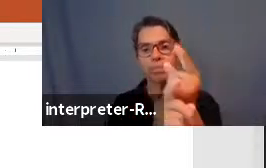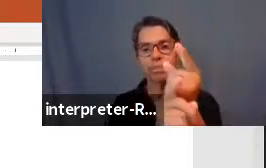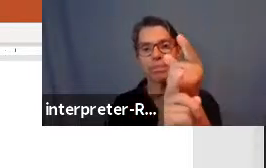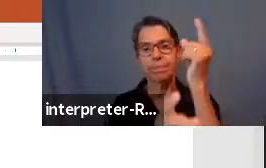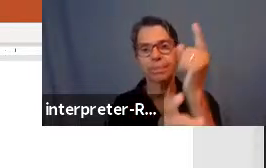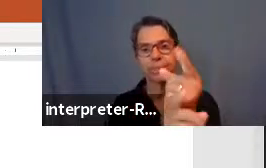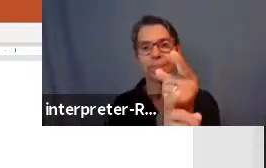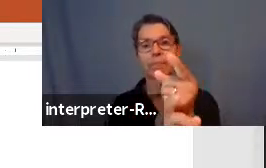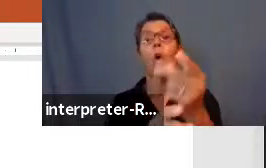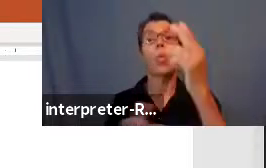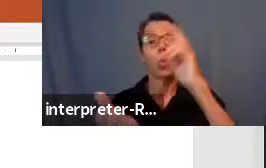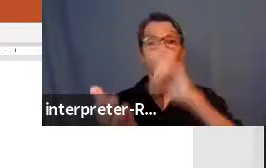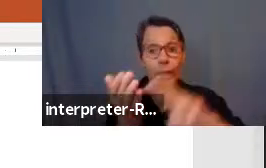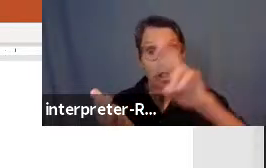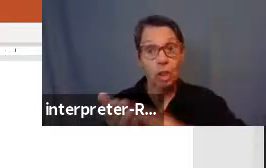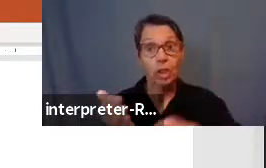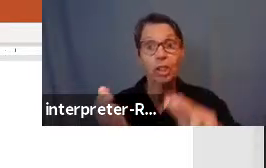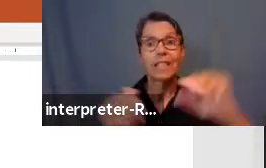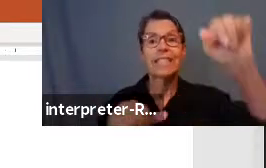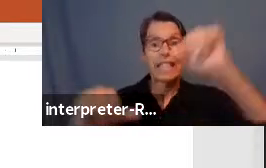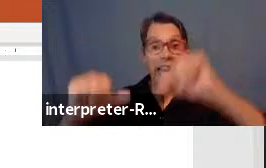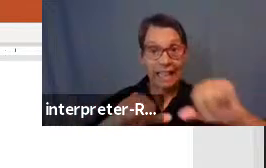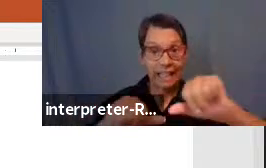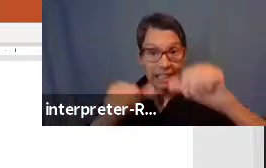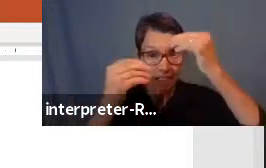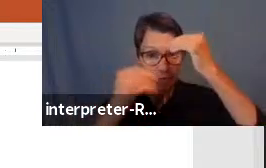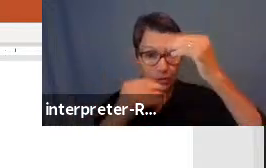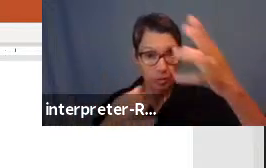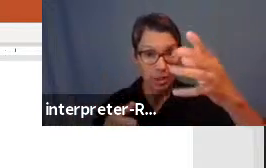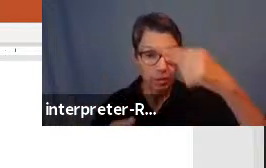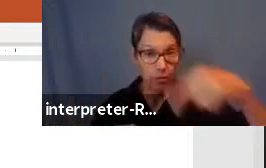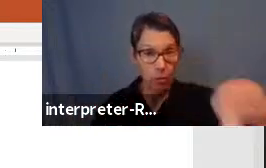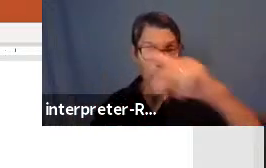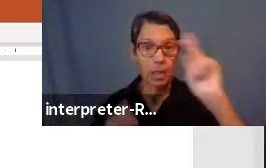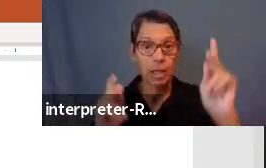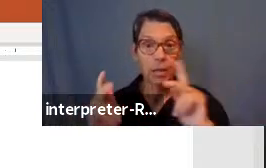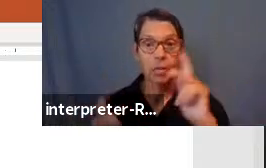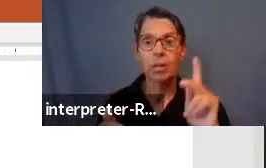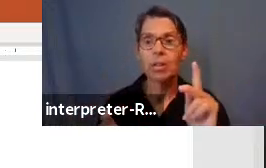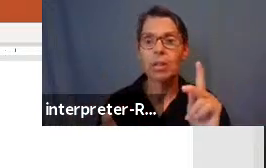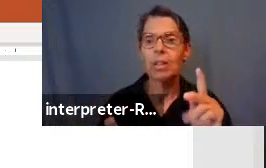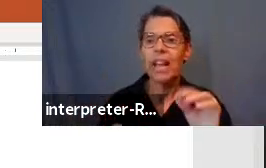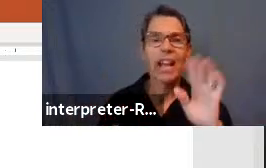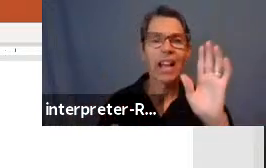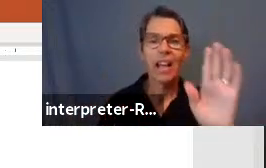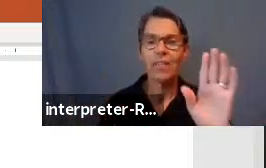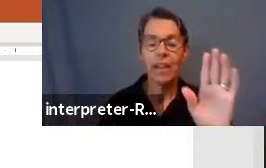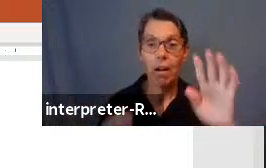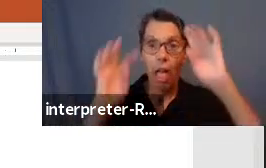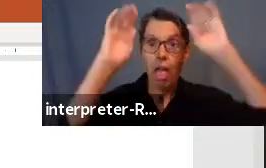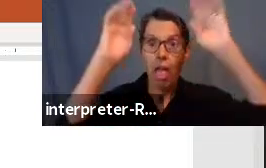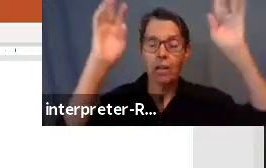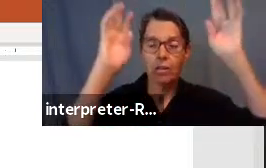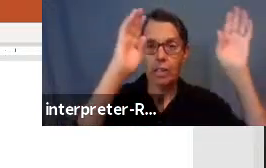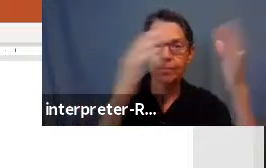the researched information to people and just redirect as much as